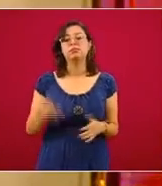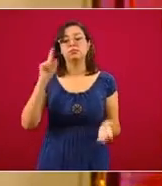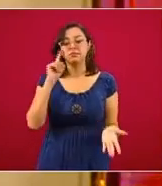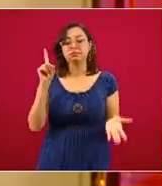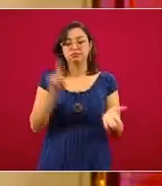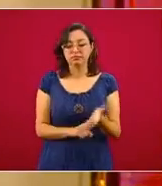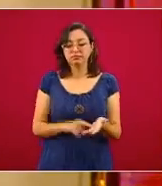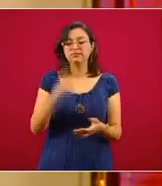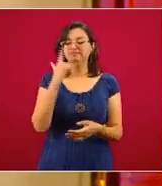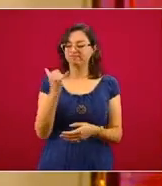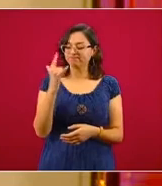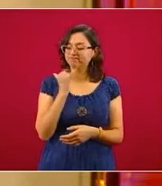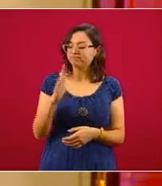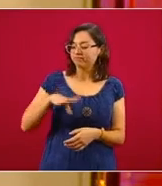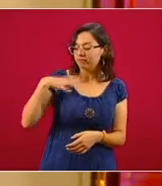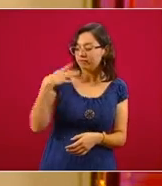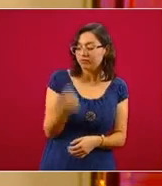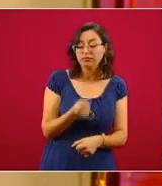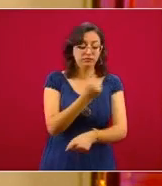this coordination effort